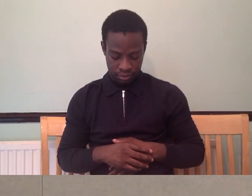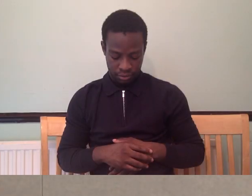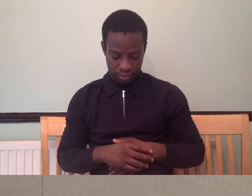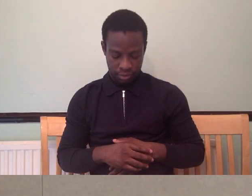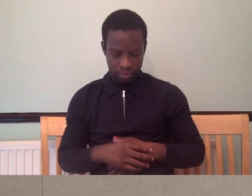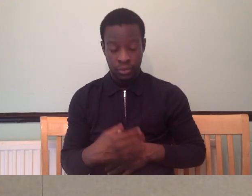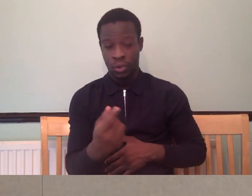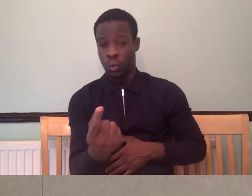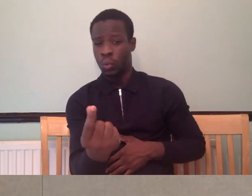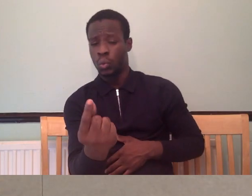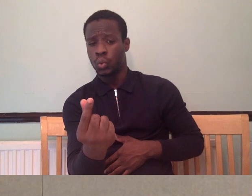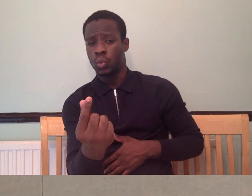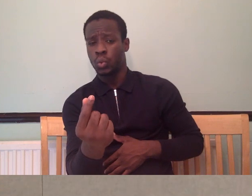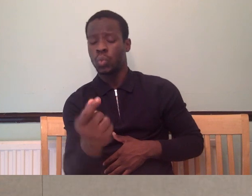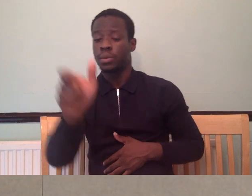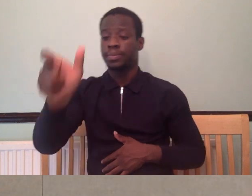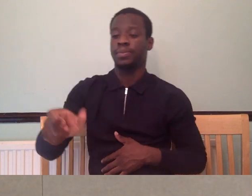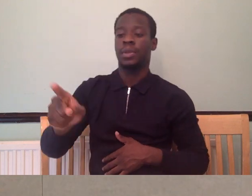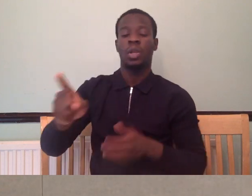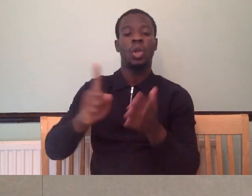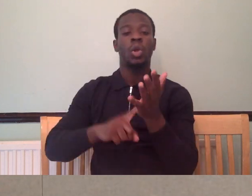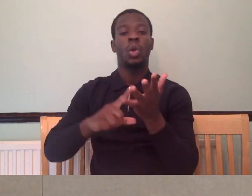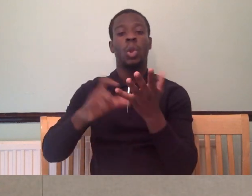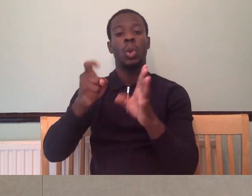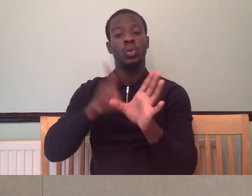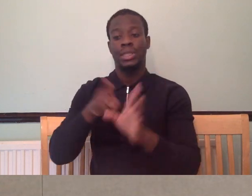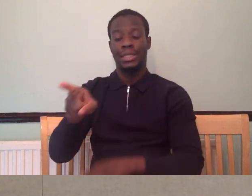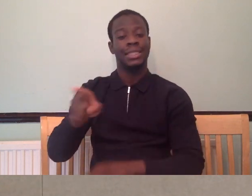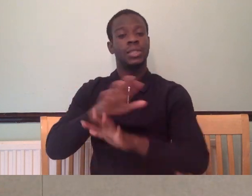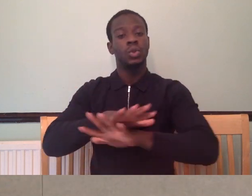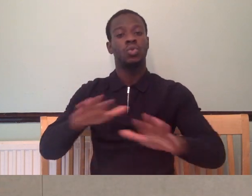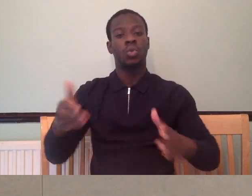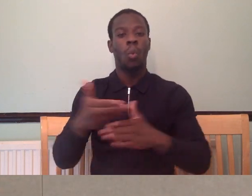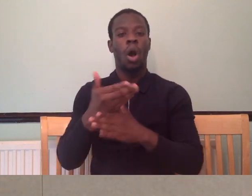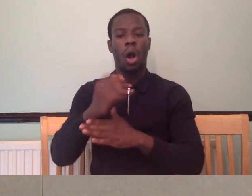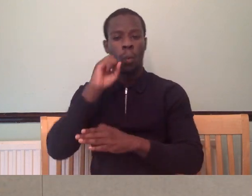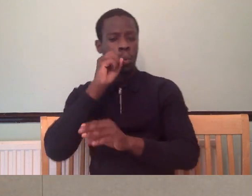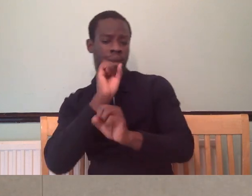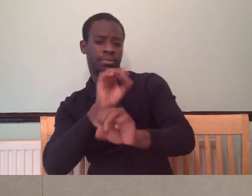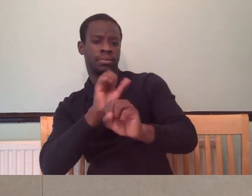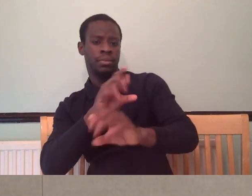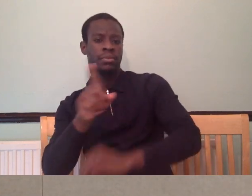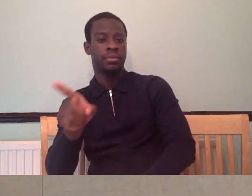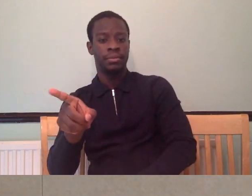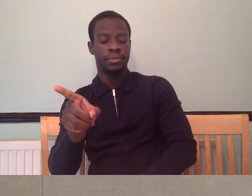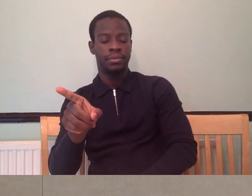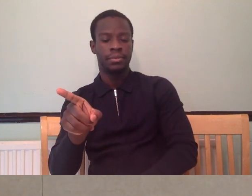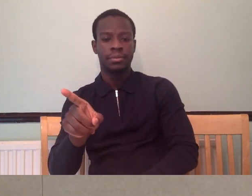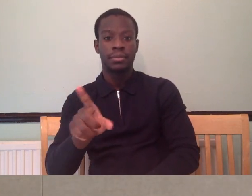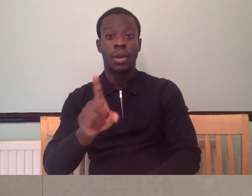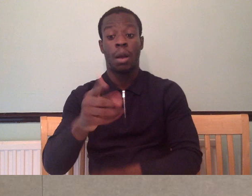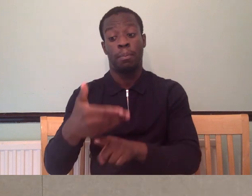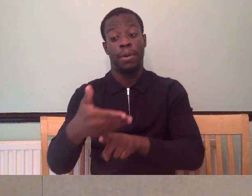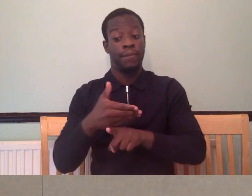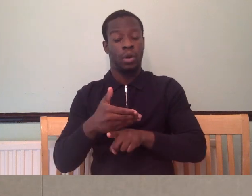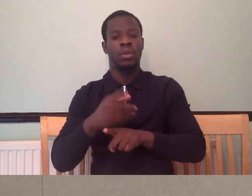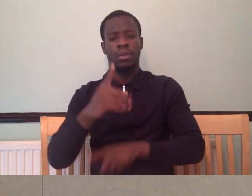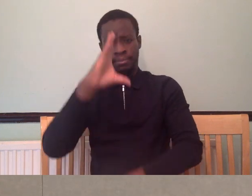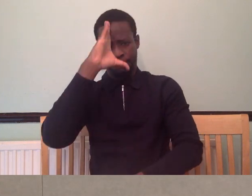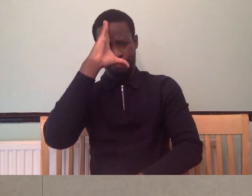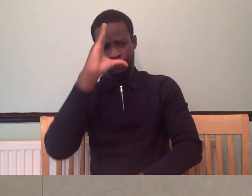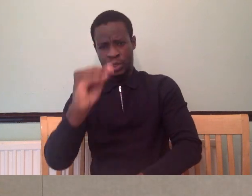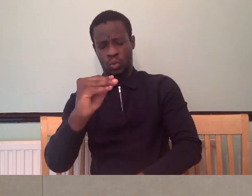In a moment, we are going to hear from Lucy, our children's worker. But before that, can I just tell you about a